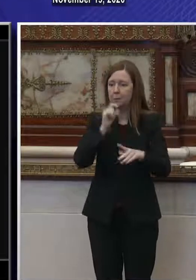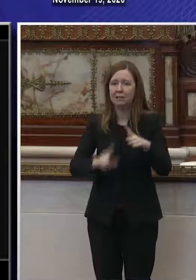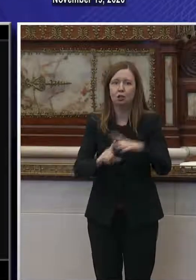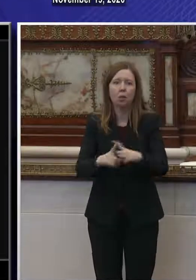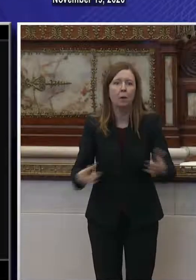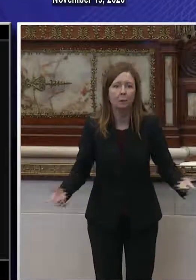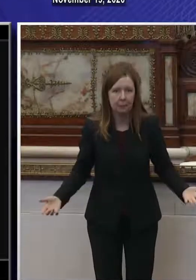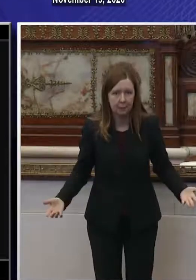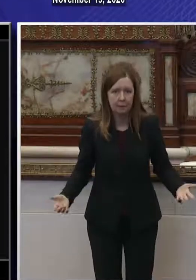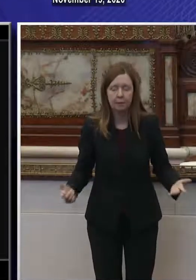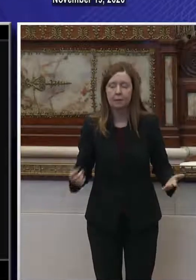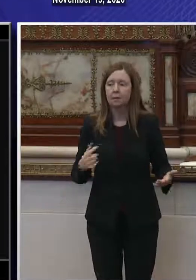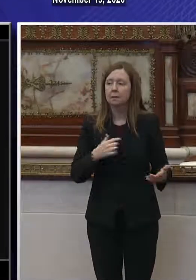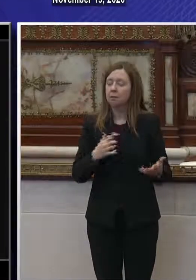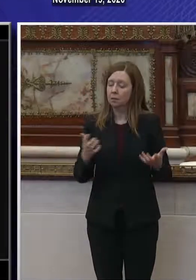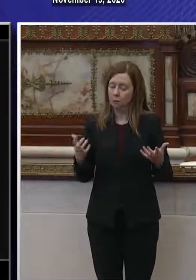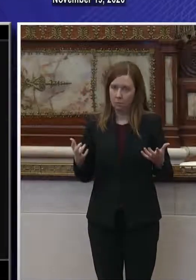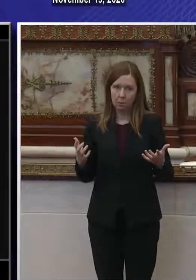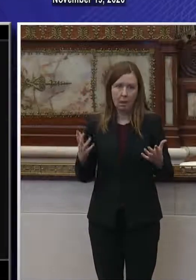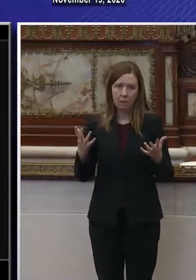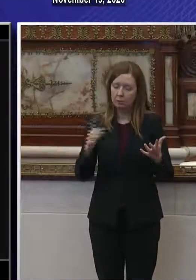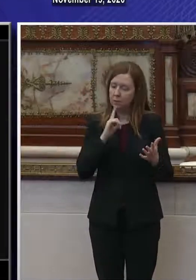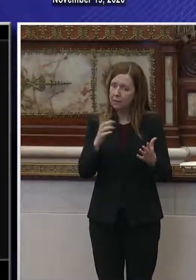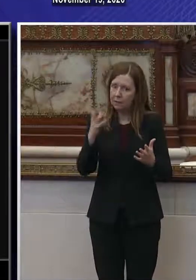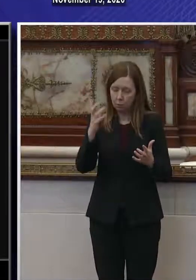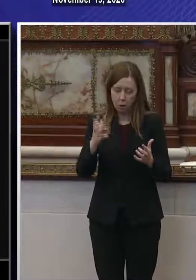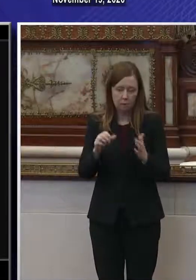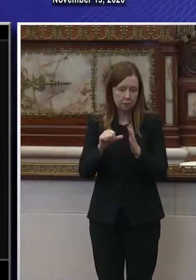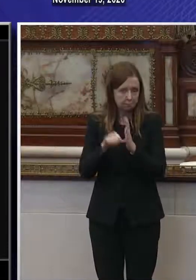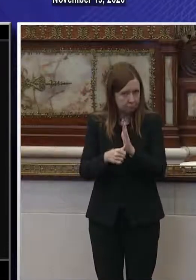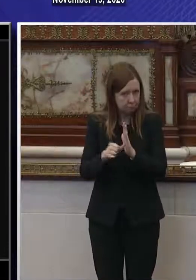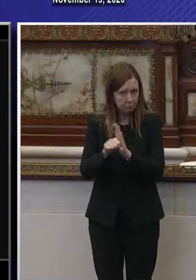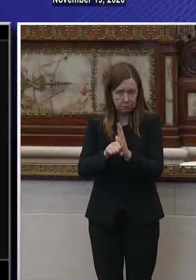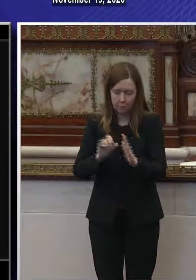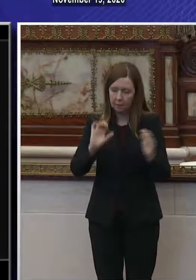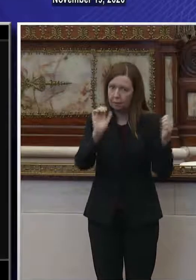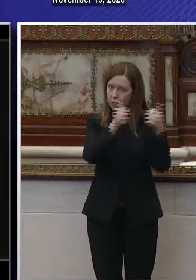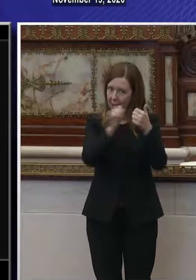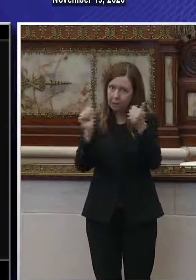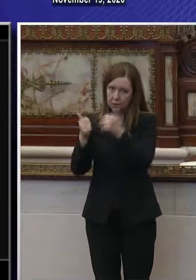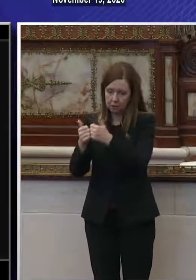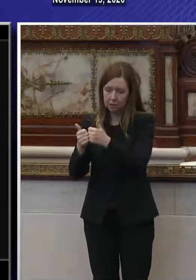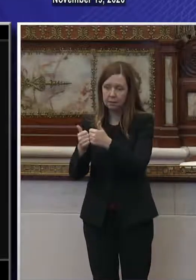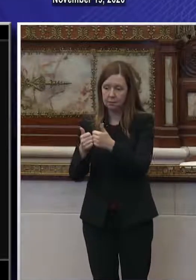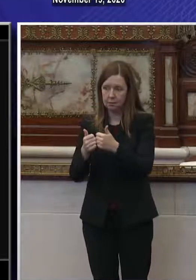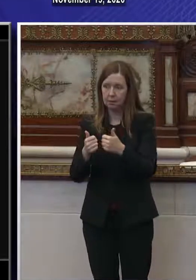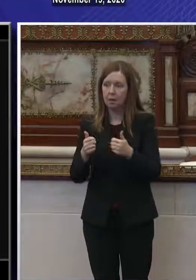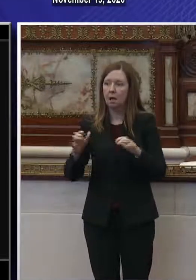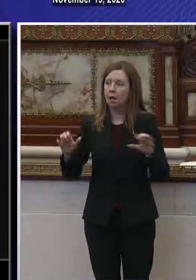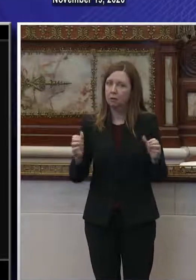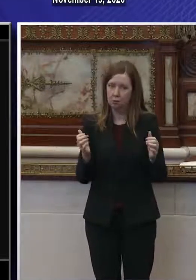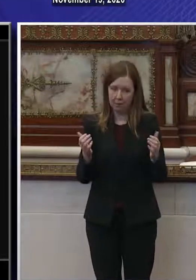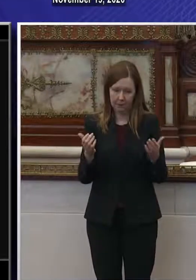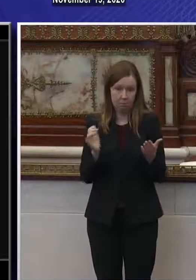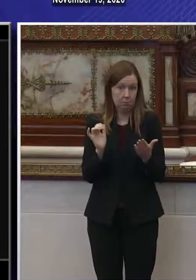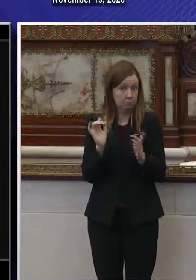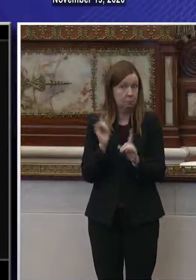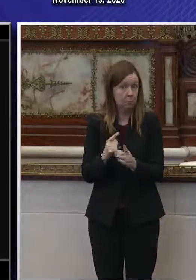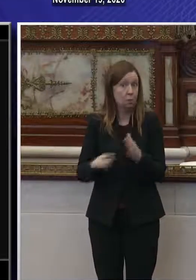shown up. So I don't want to understate the challenges of doing this kind of